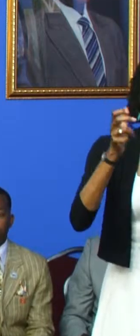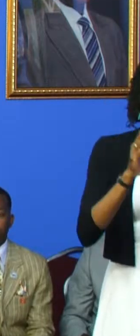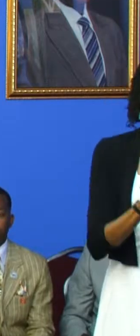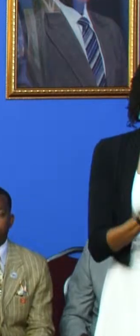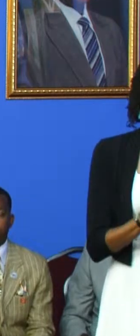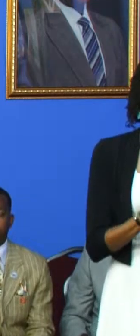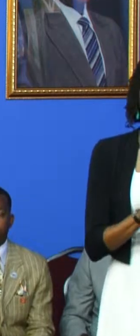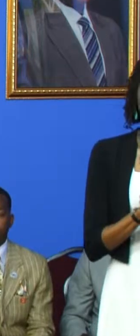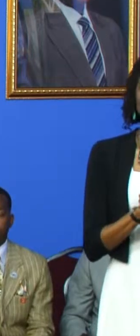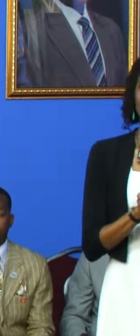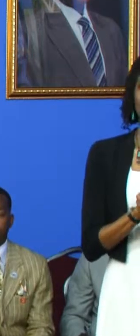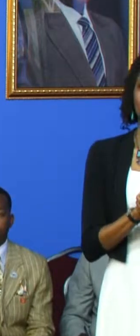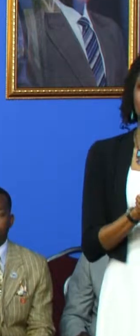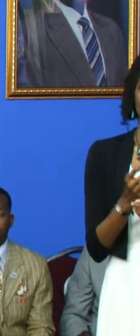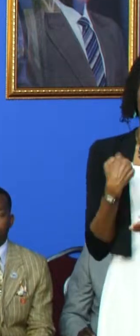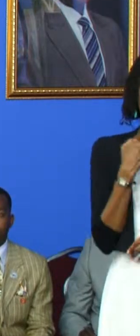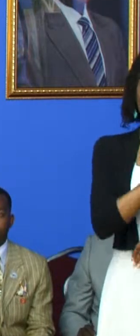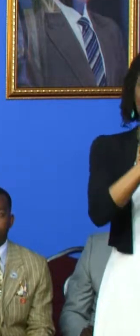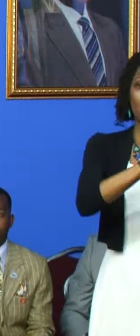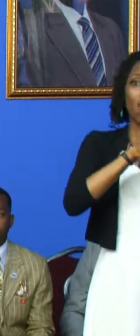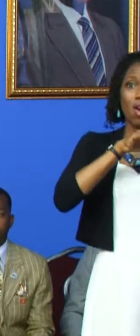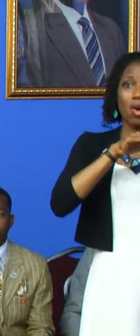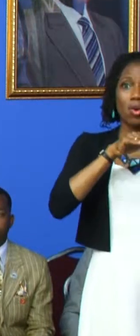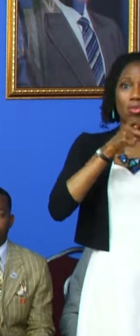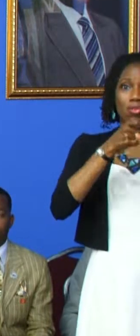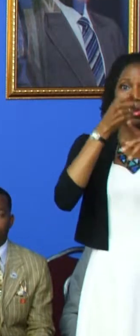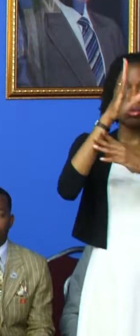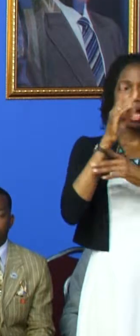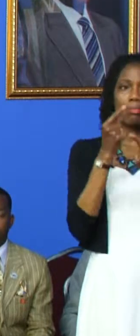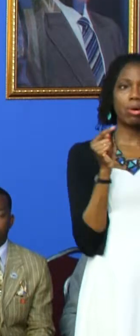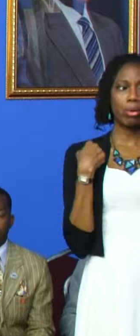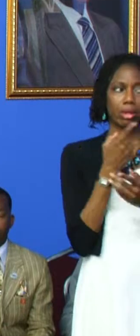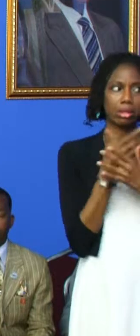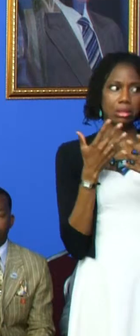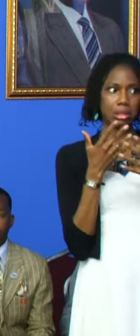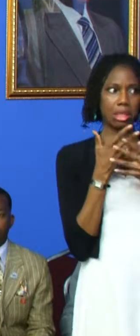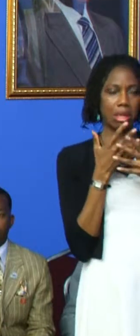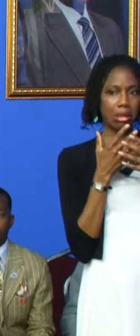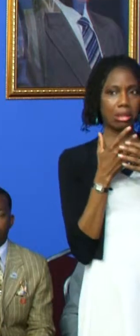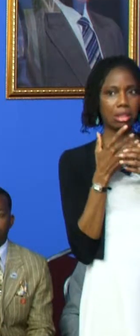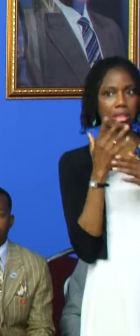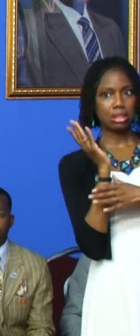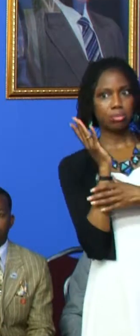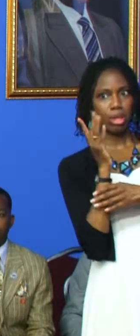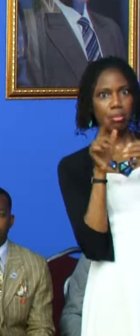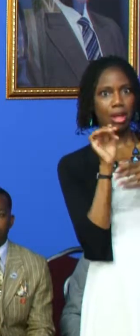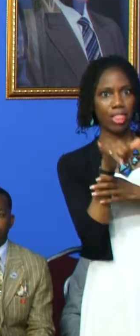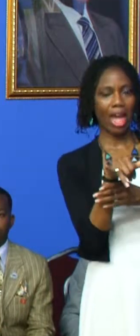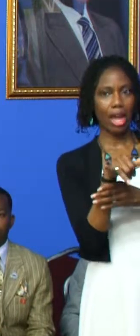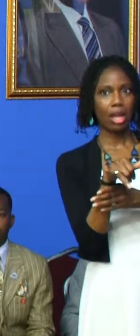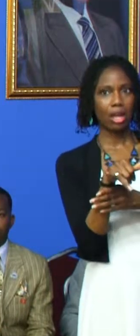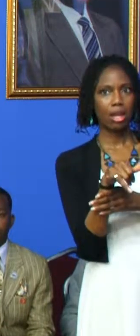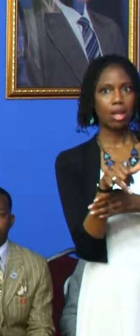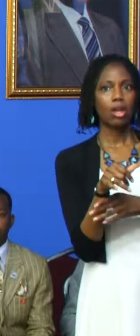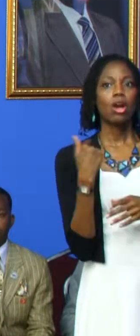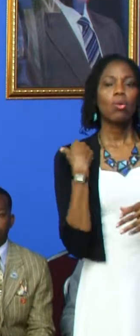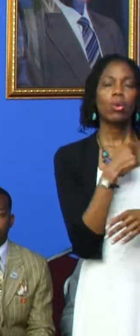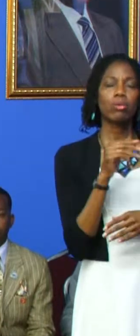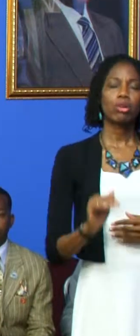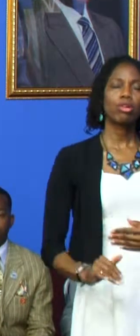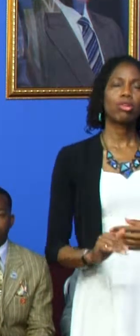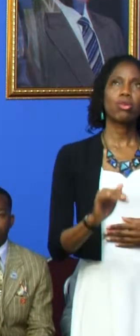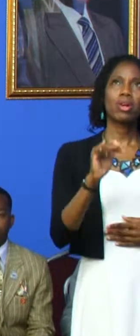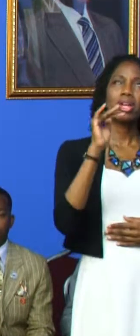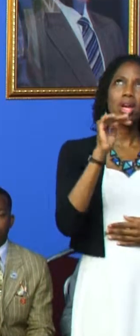Called by God, scared to speak up. When I was growing up, we used to sing that song,